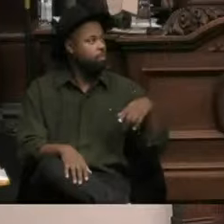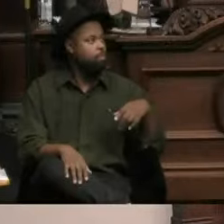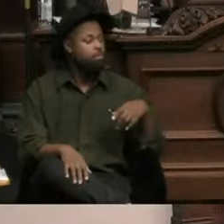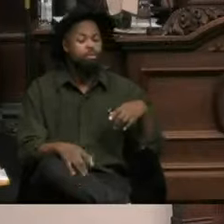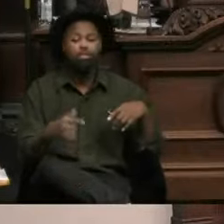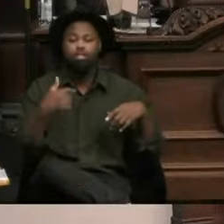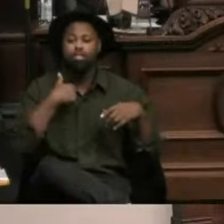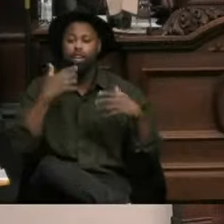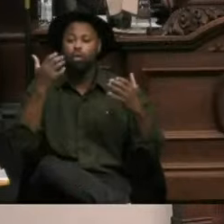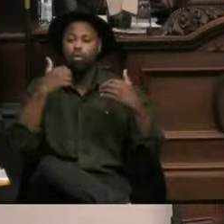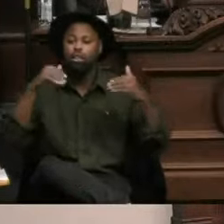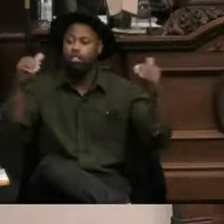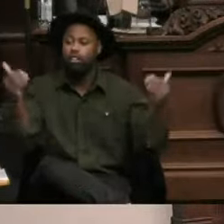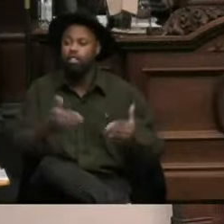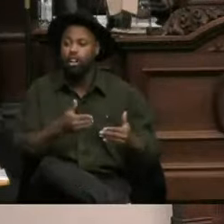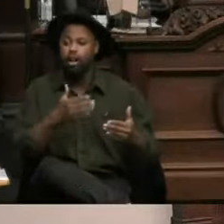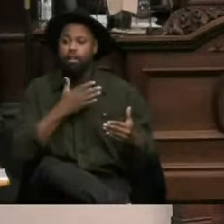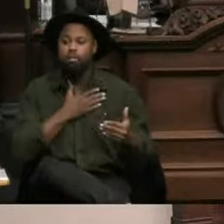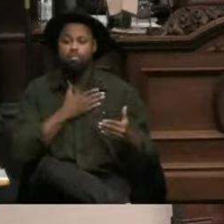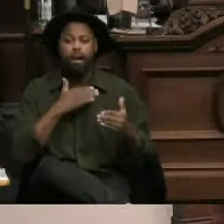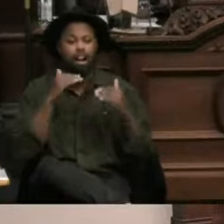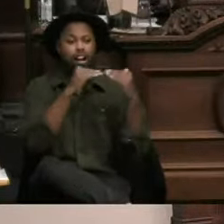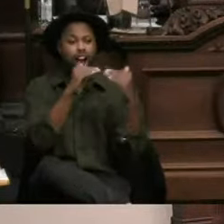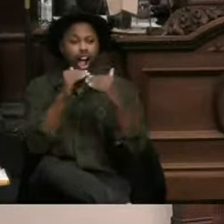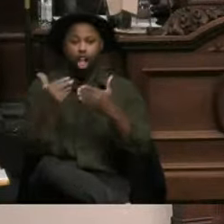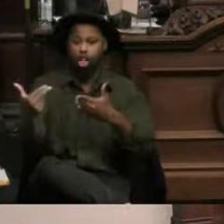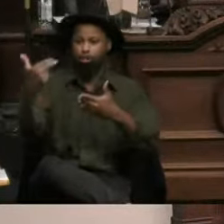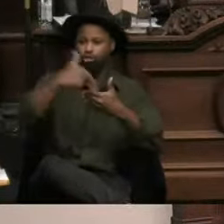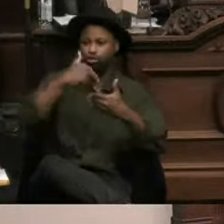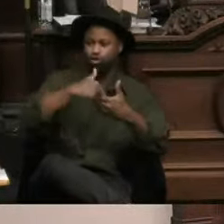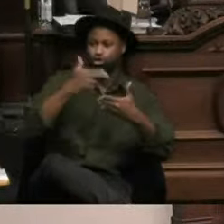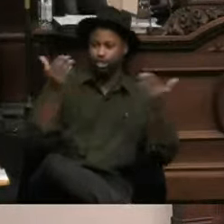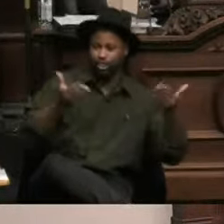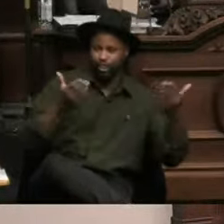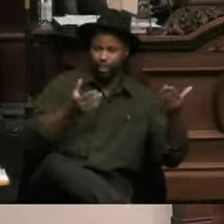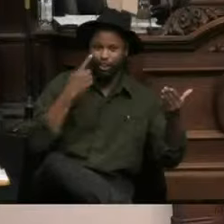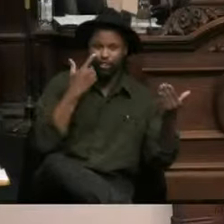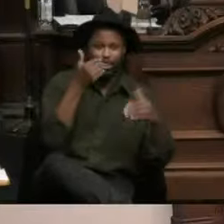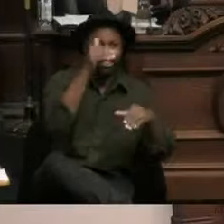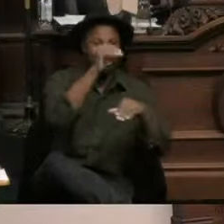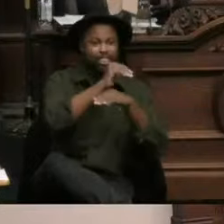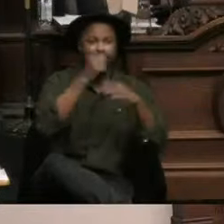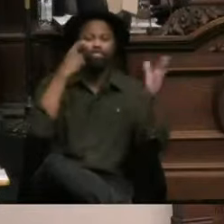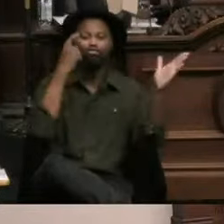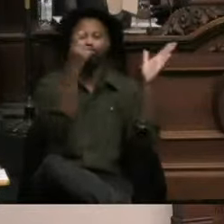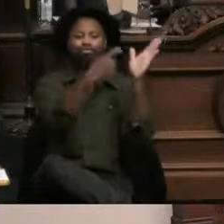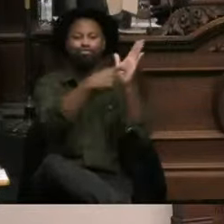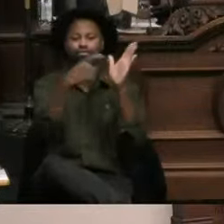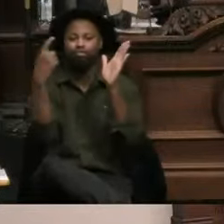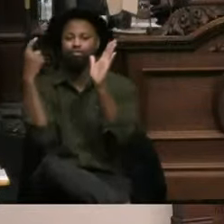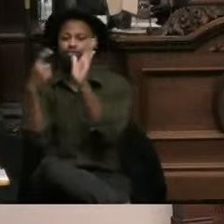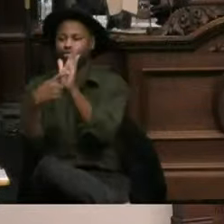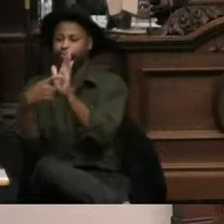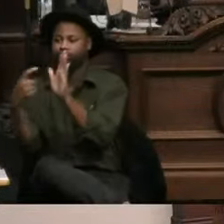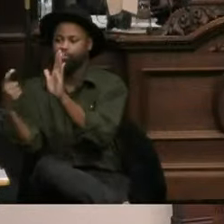So I'd like to invite my colleagues to join me here at the podium for tonight's recognitions.